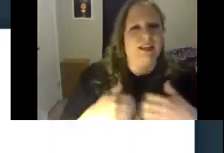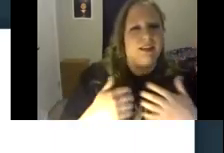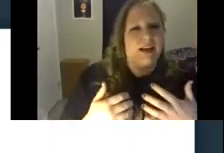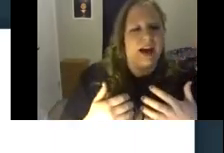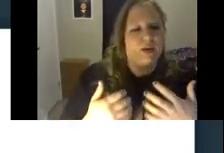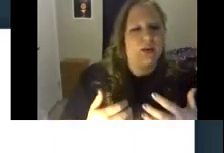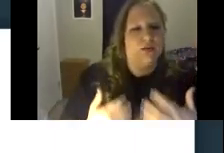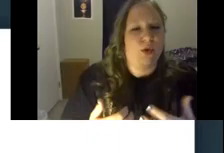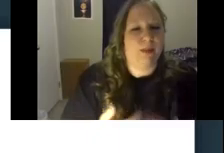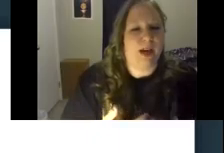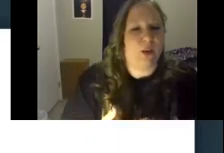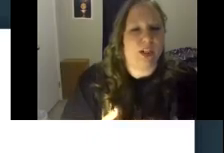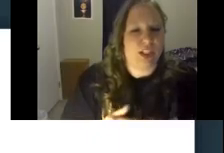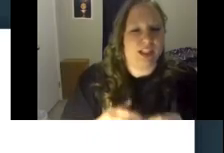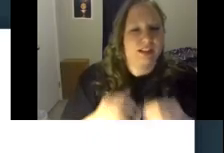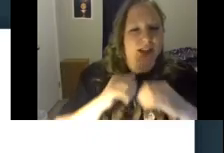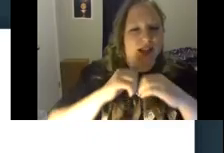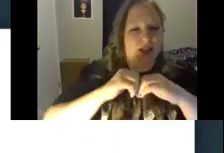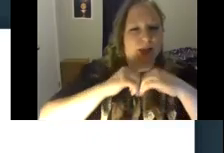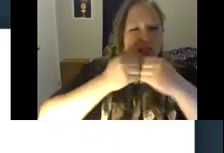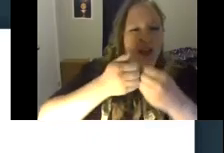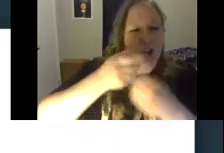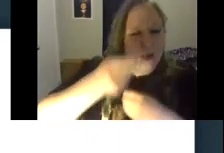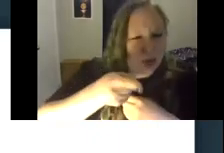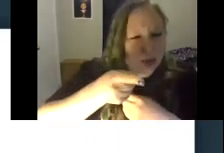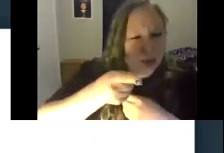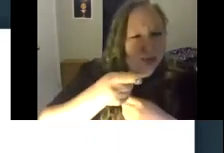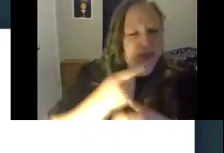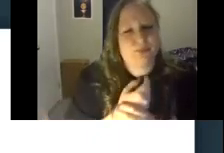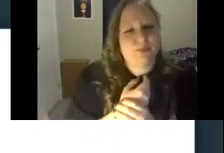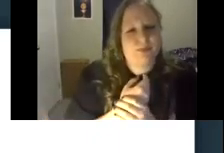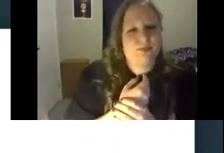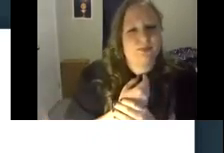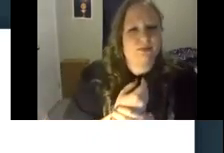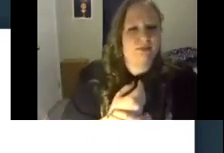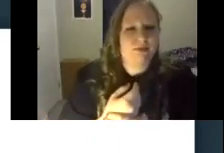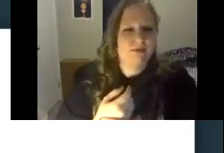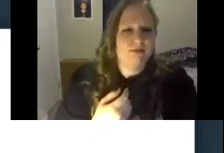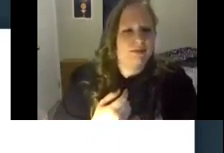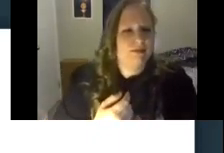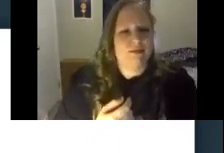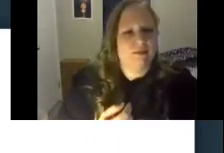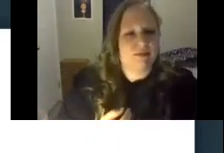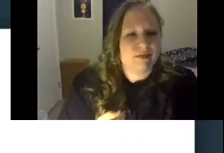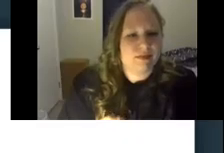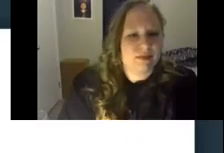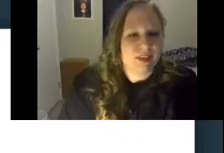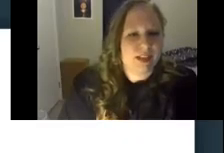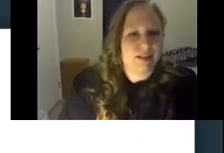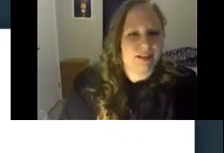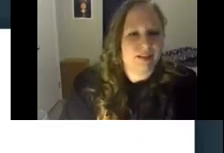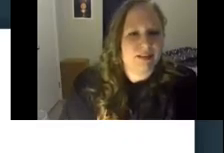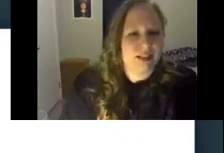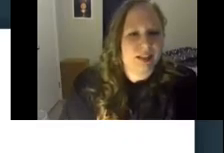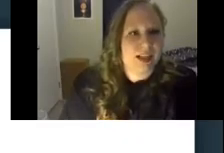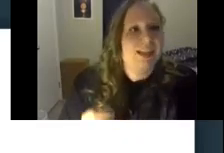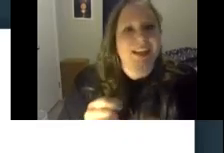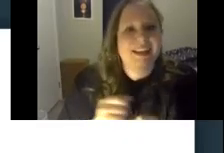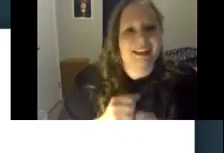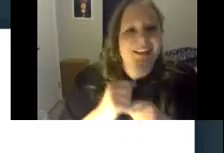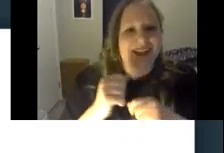it's like how you form that question. Okay, how are you? Can you go through the hand motions a little slower,